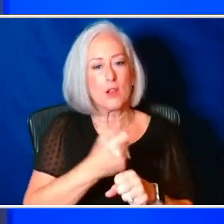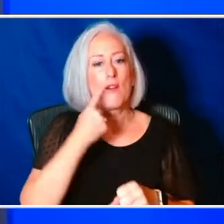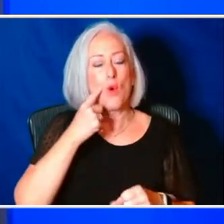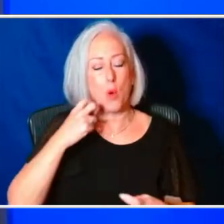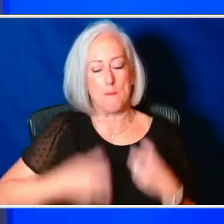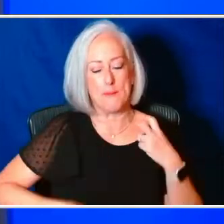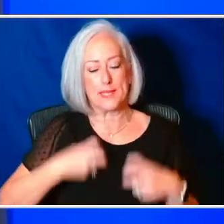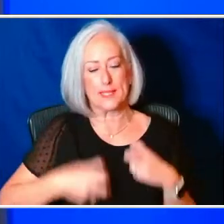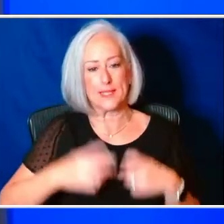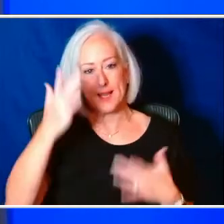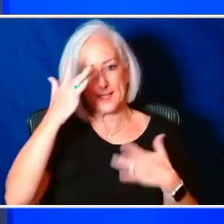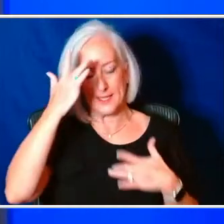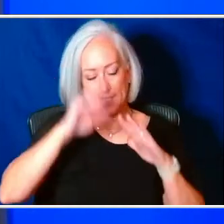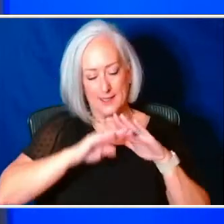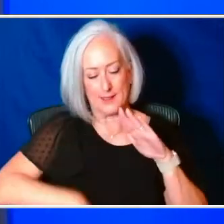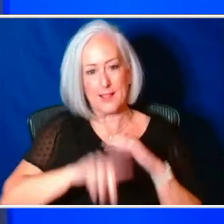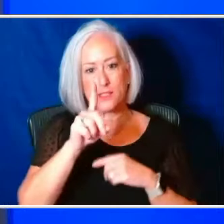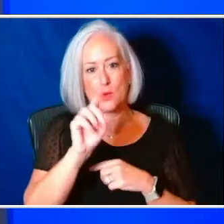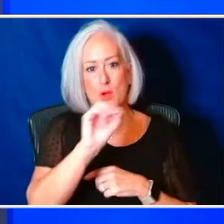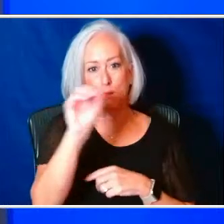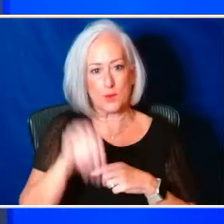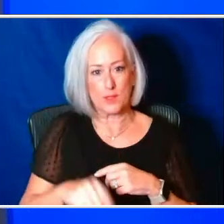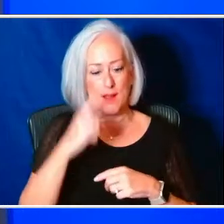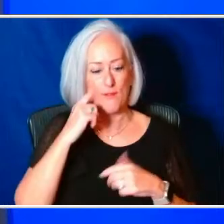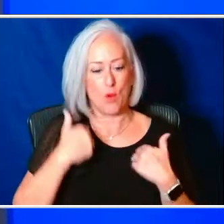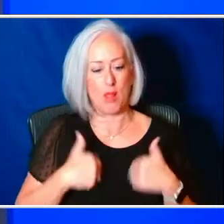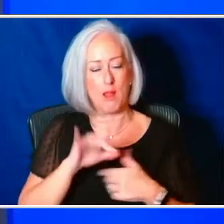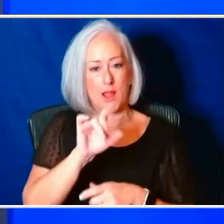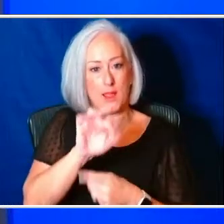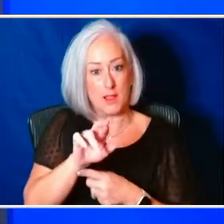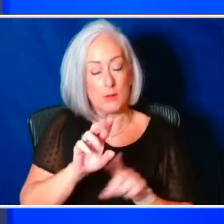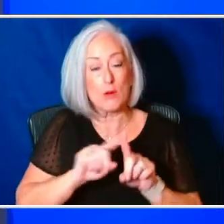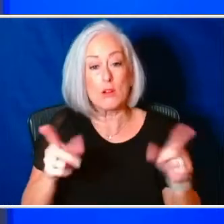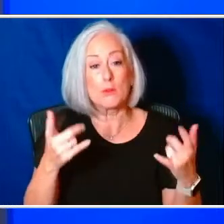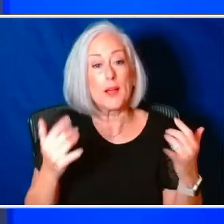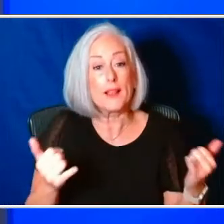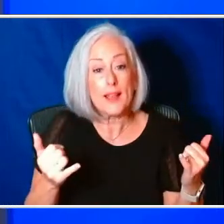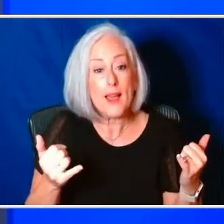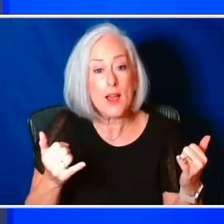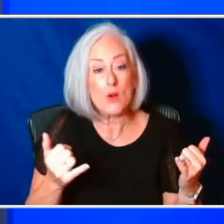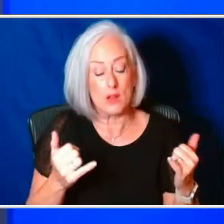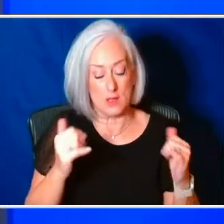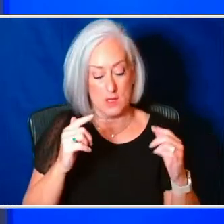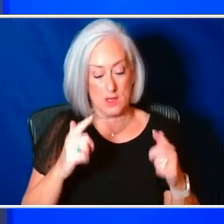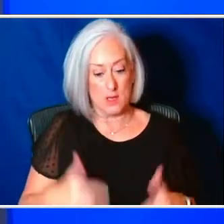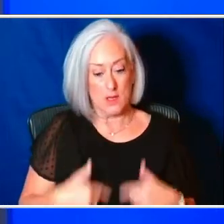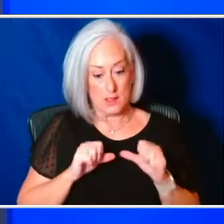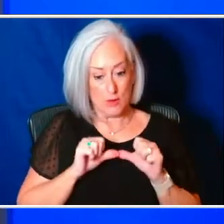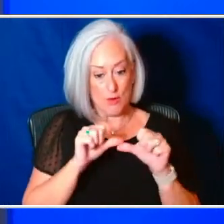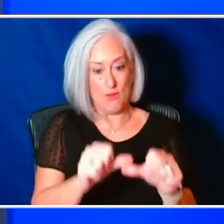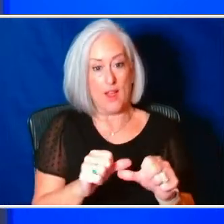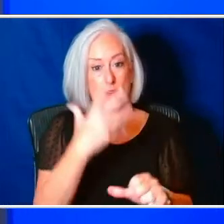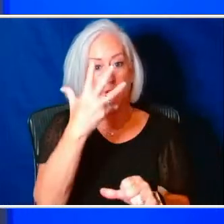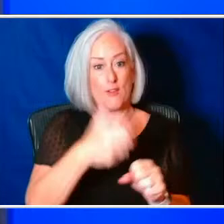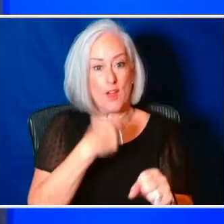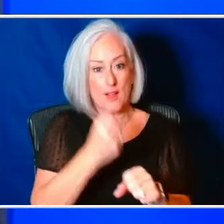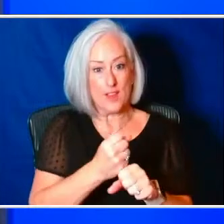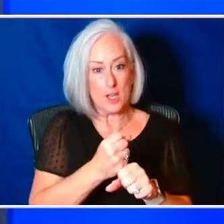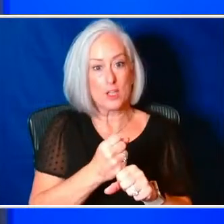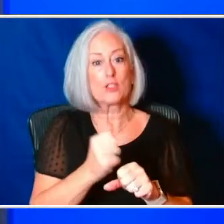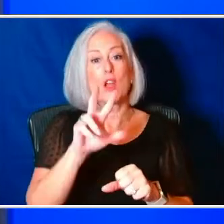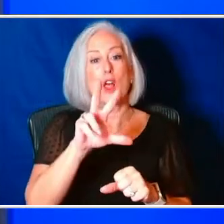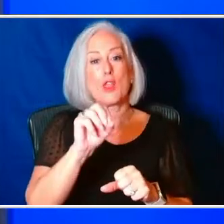less than 1%. Now with checkpoint inhibitor, the survival, the 5-year survival rate now is reaching 30% or even